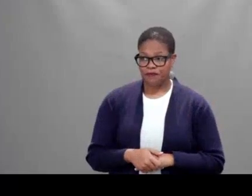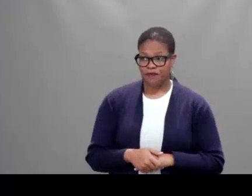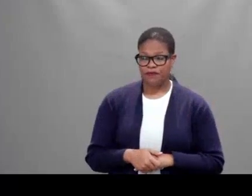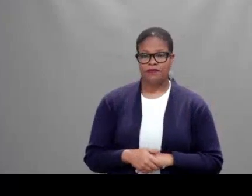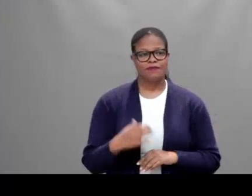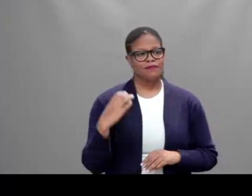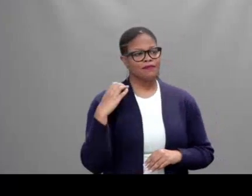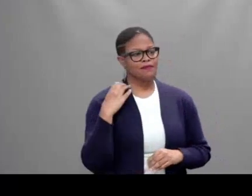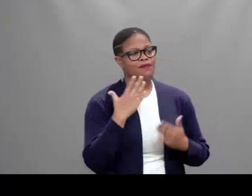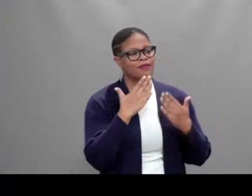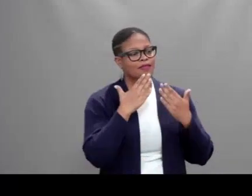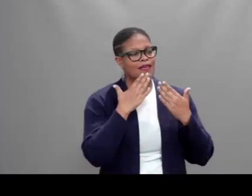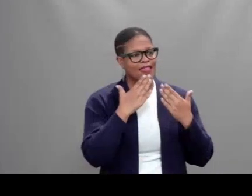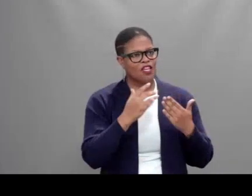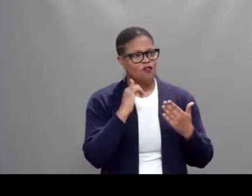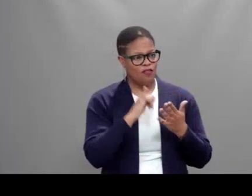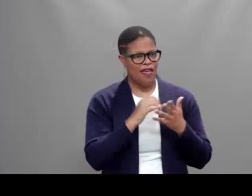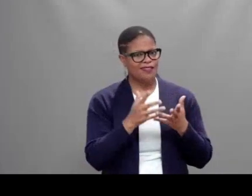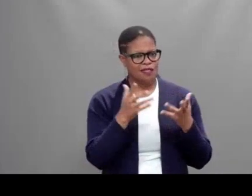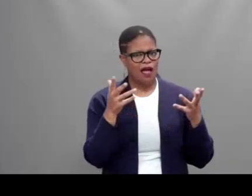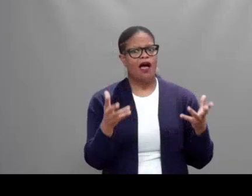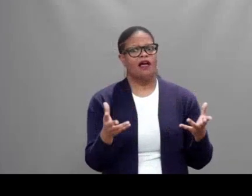Well, thank you for that. That's a lot.